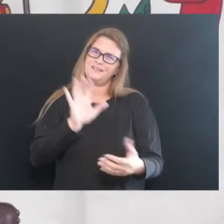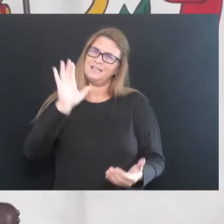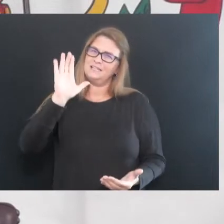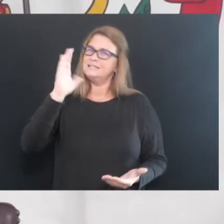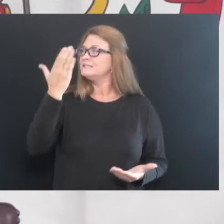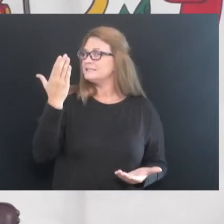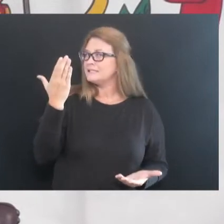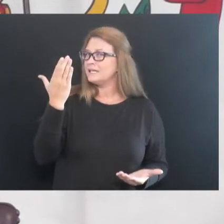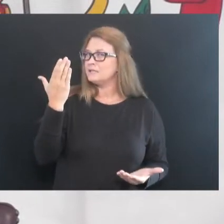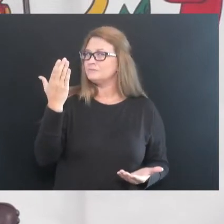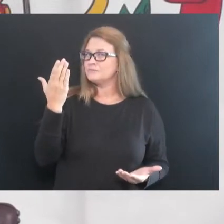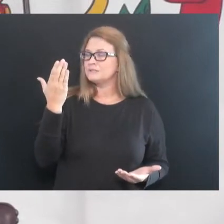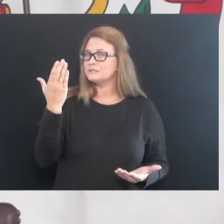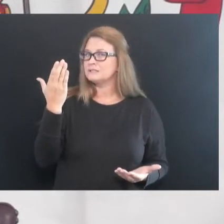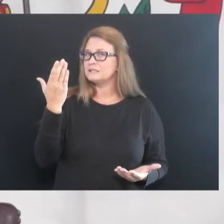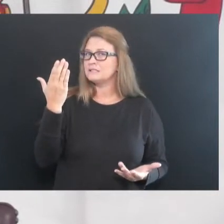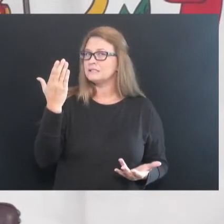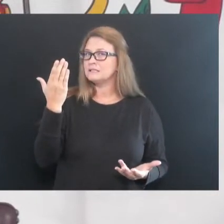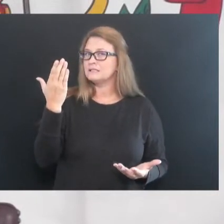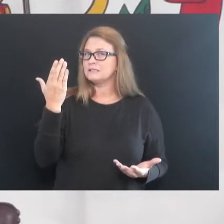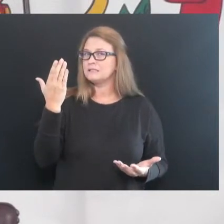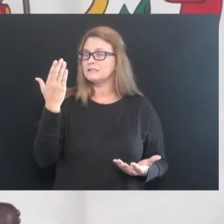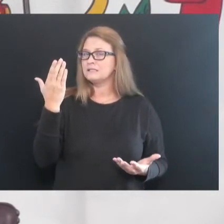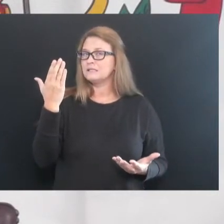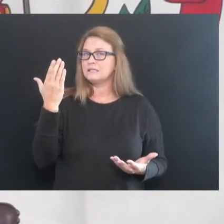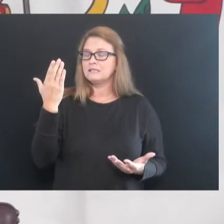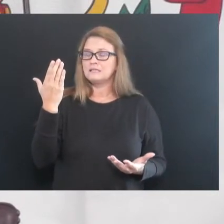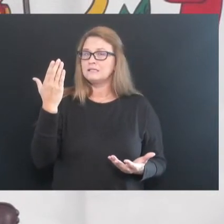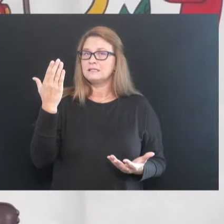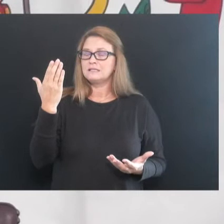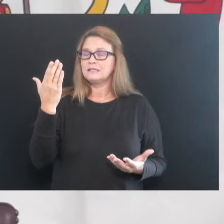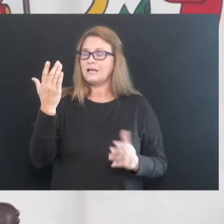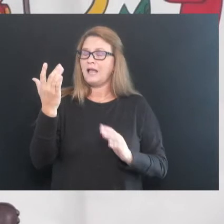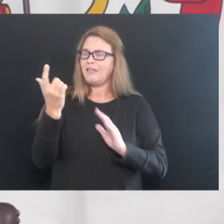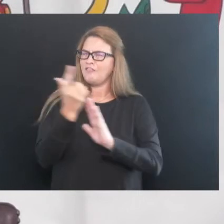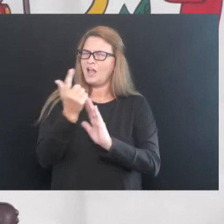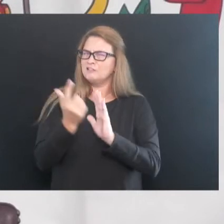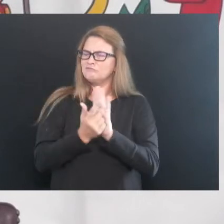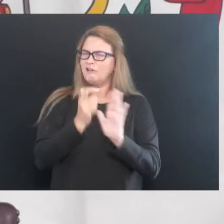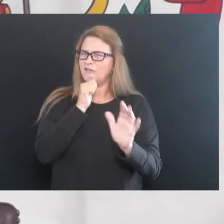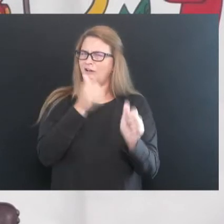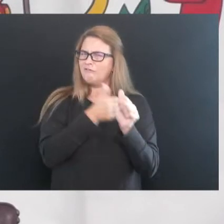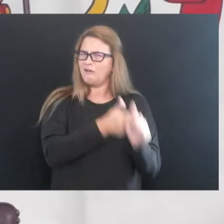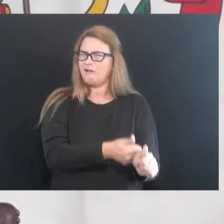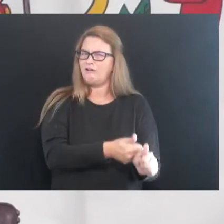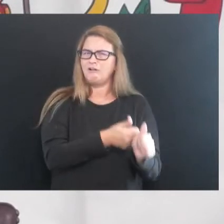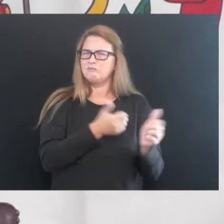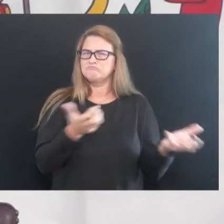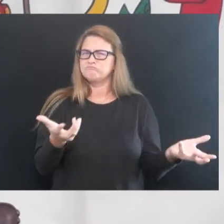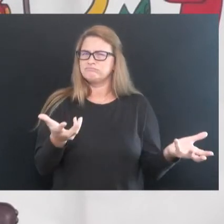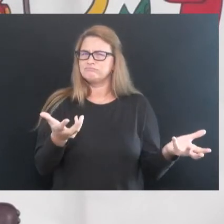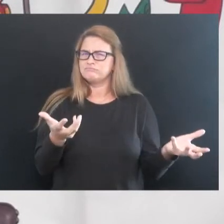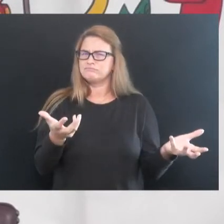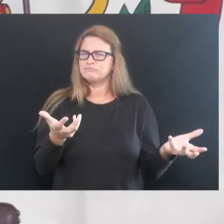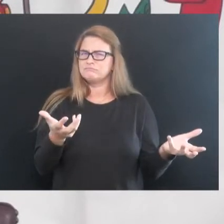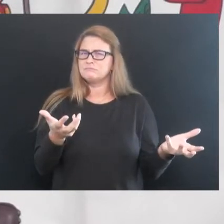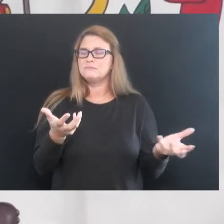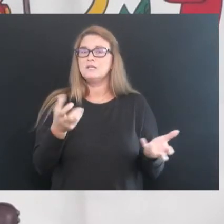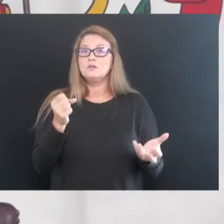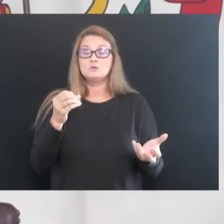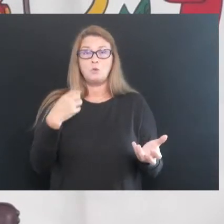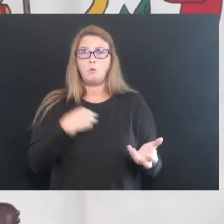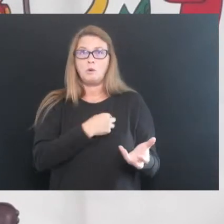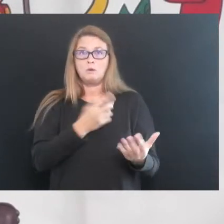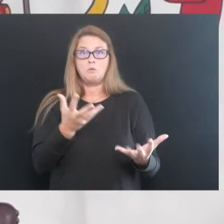like that it is outside the bounds of the law, and we should absolutely follow the laws.